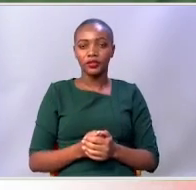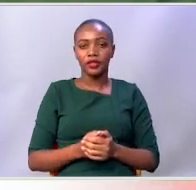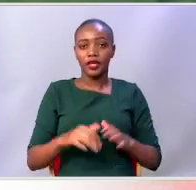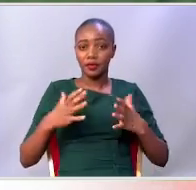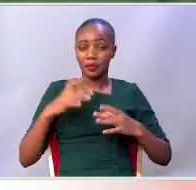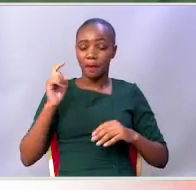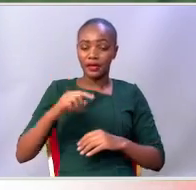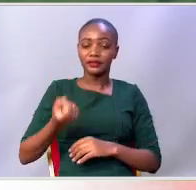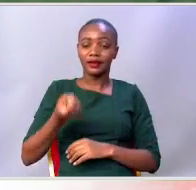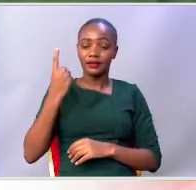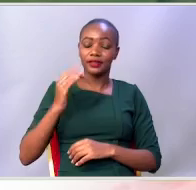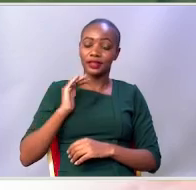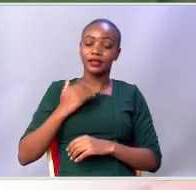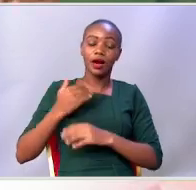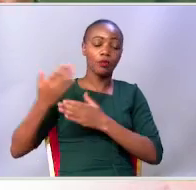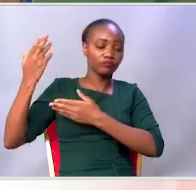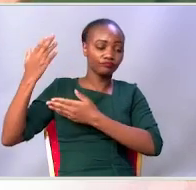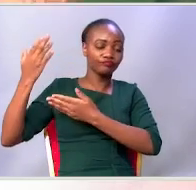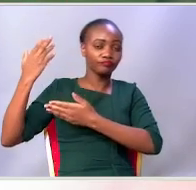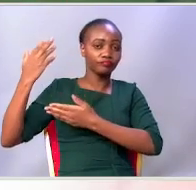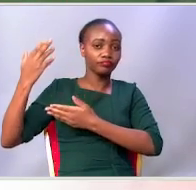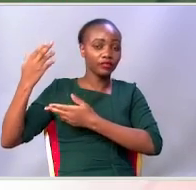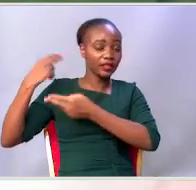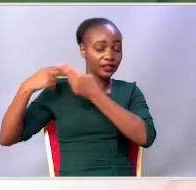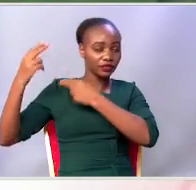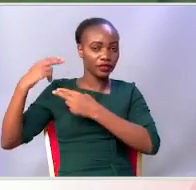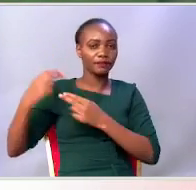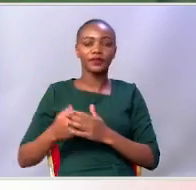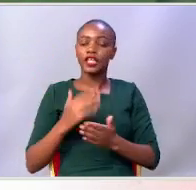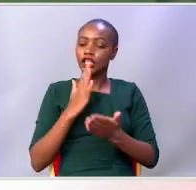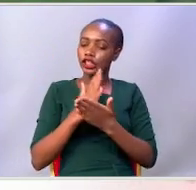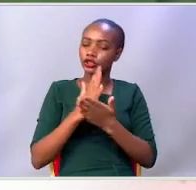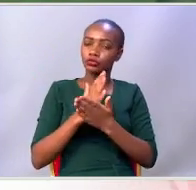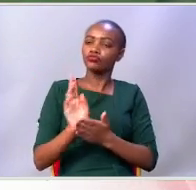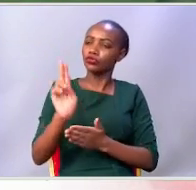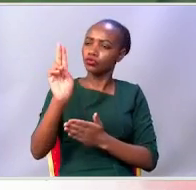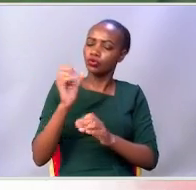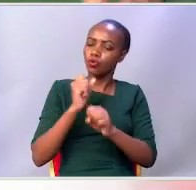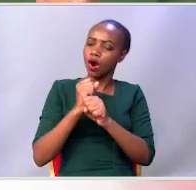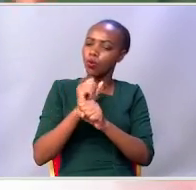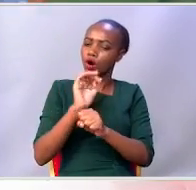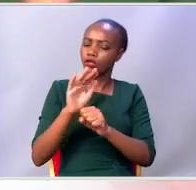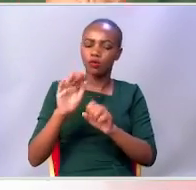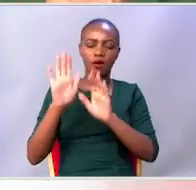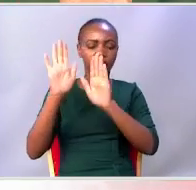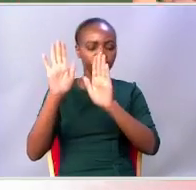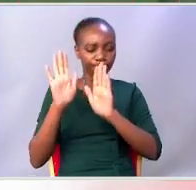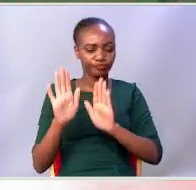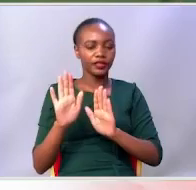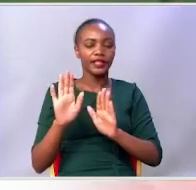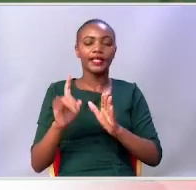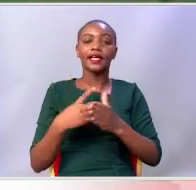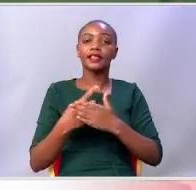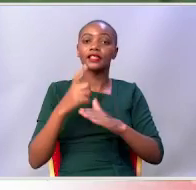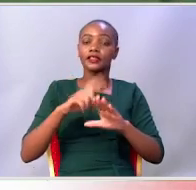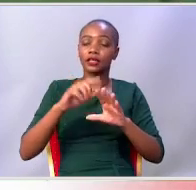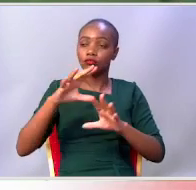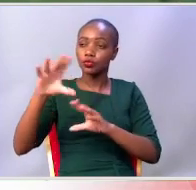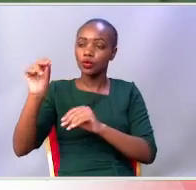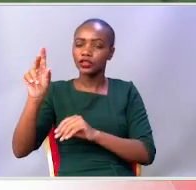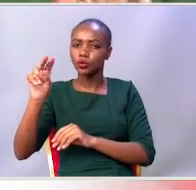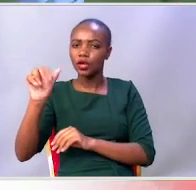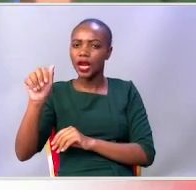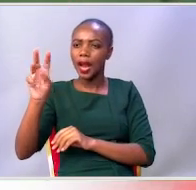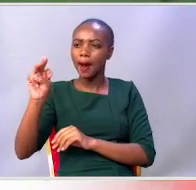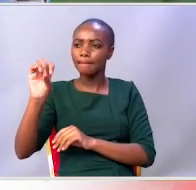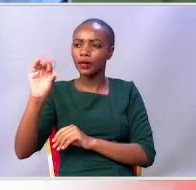coming from. Your Excellency, what you've done here is great. I'd ask you, when you went to Namibia,